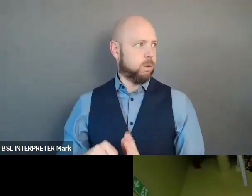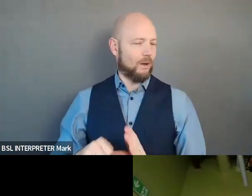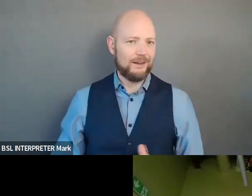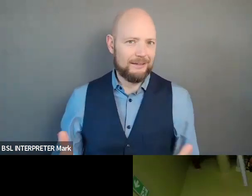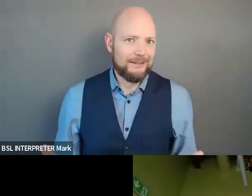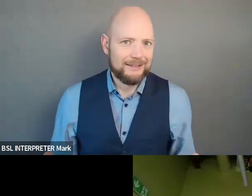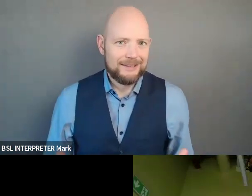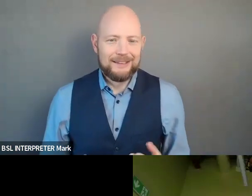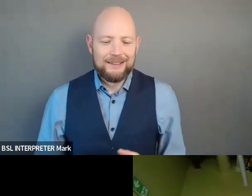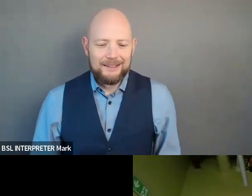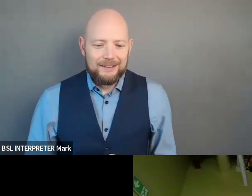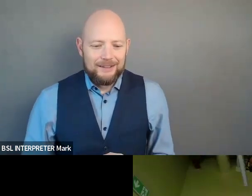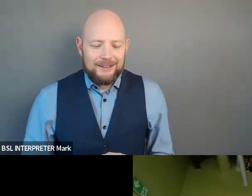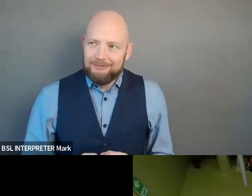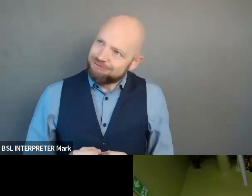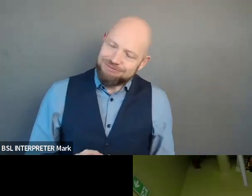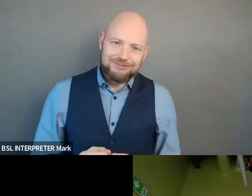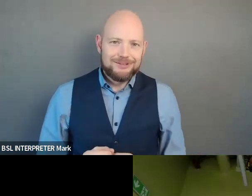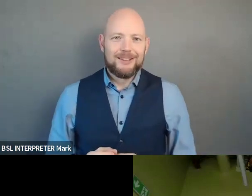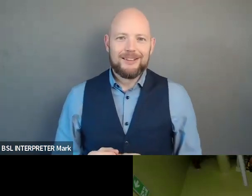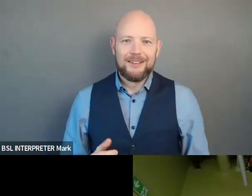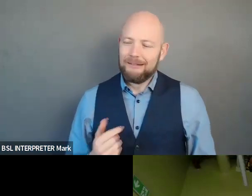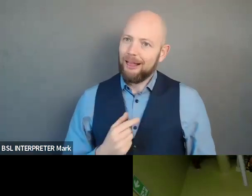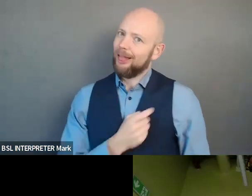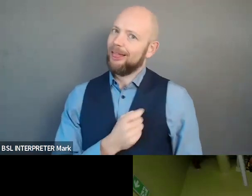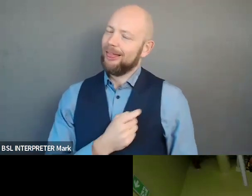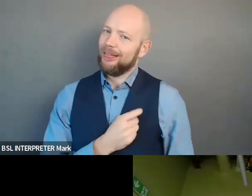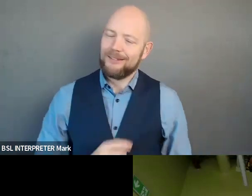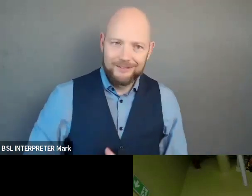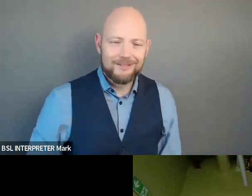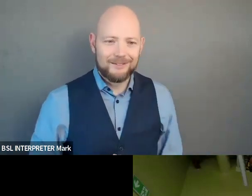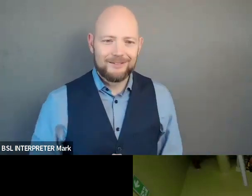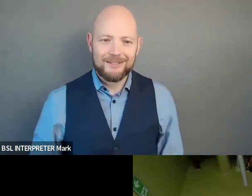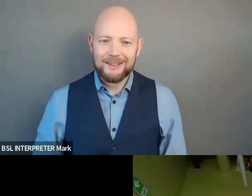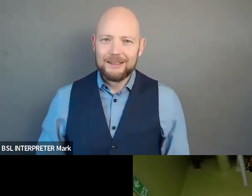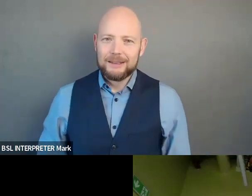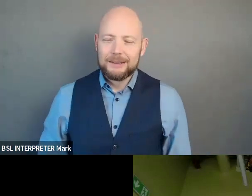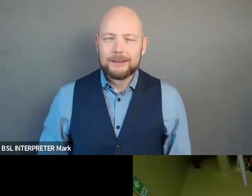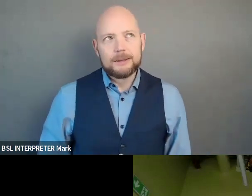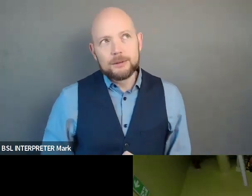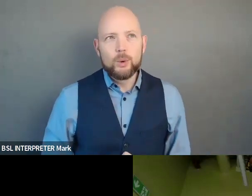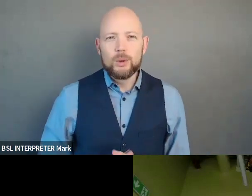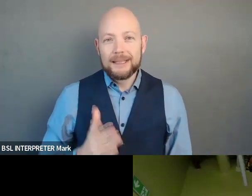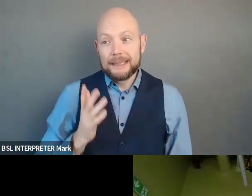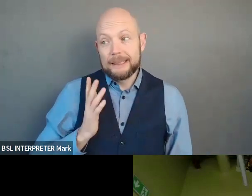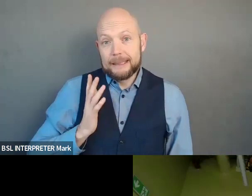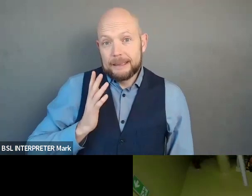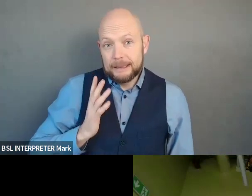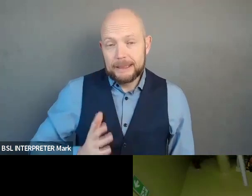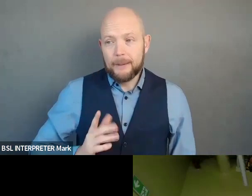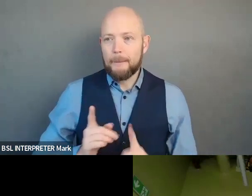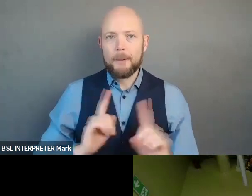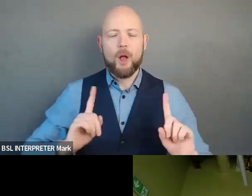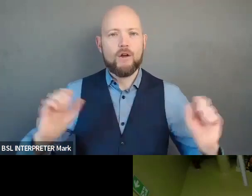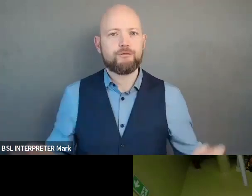to do it right. I always get very nervous. So actually we need people who are fresh to